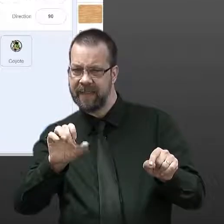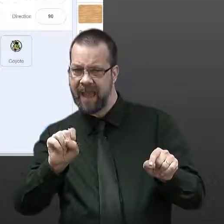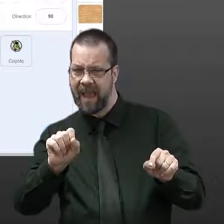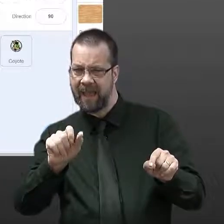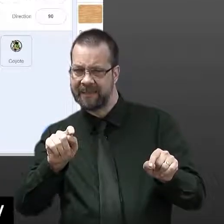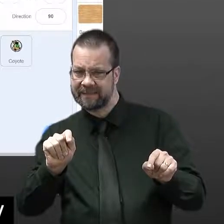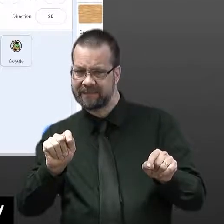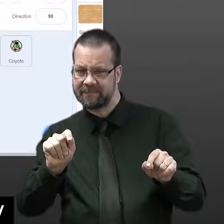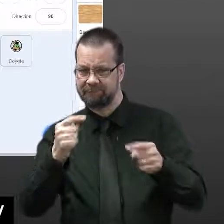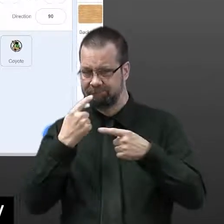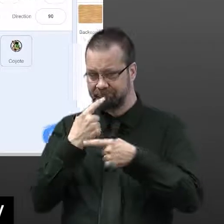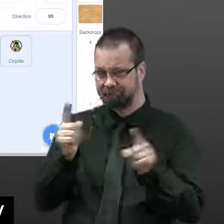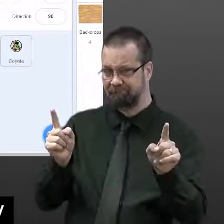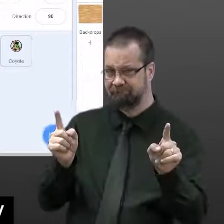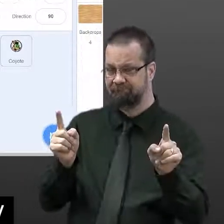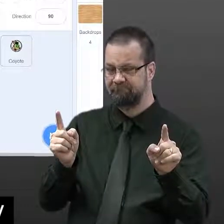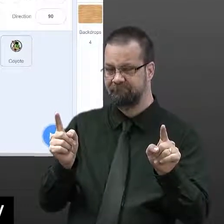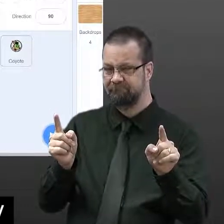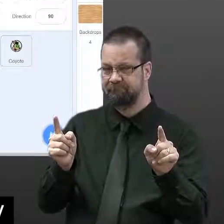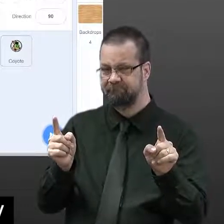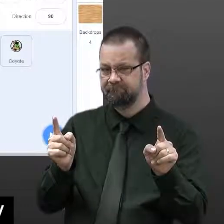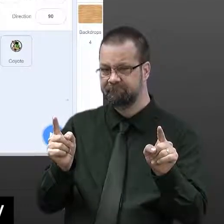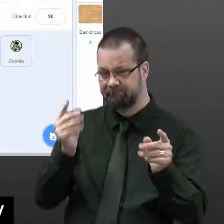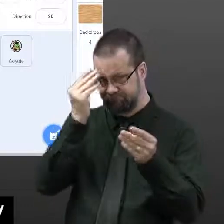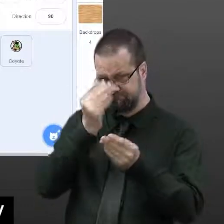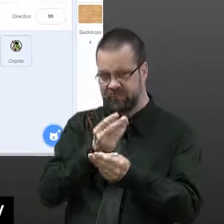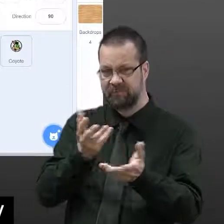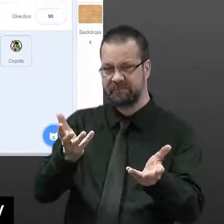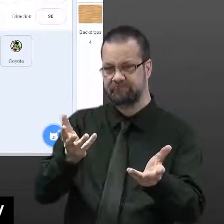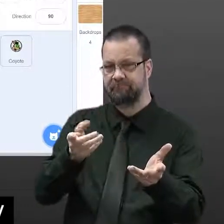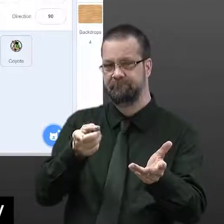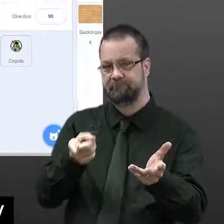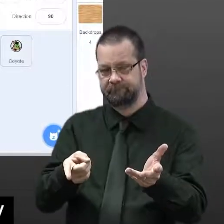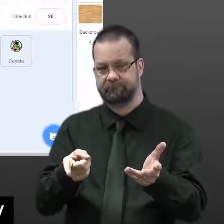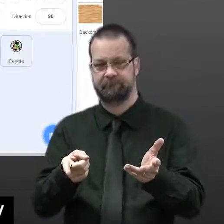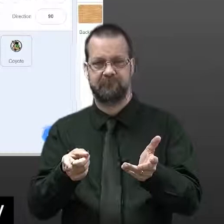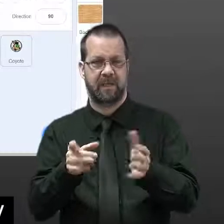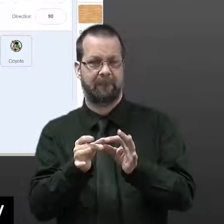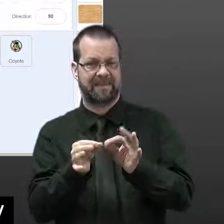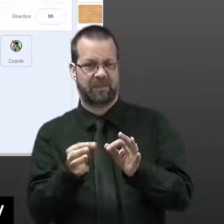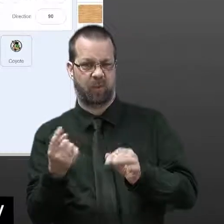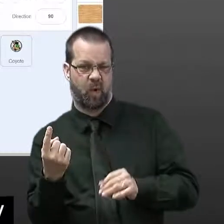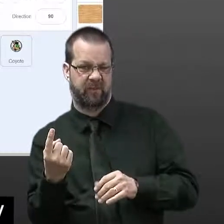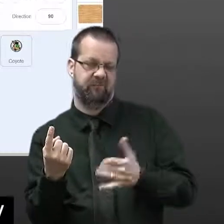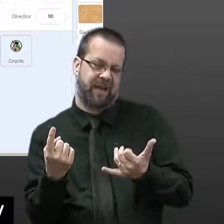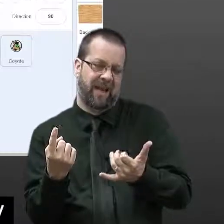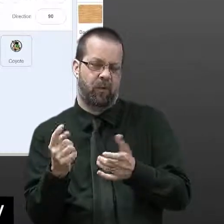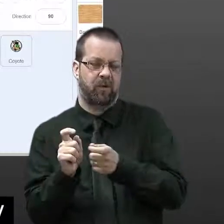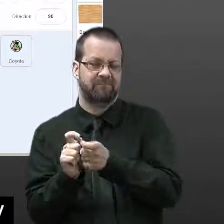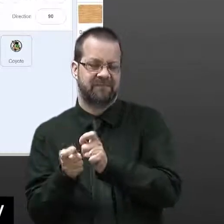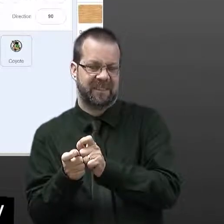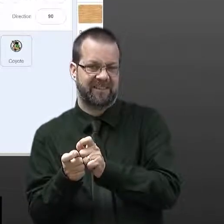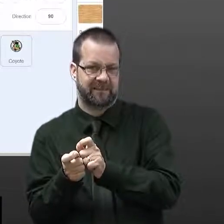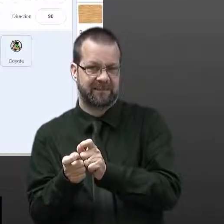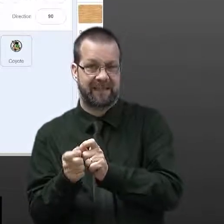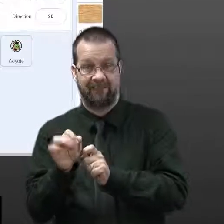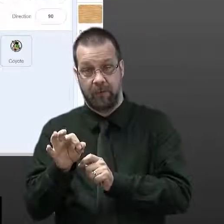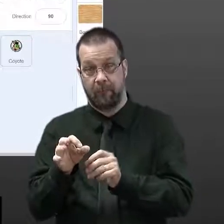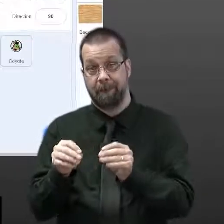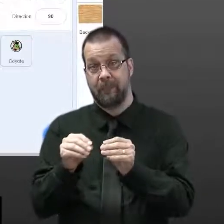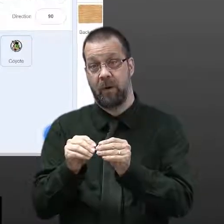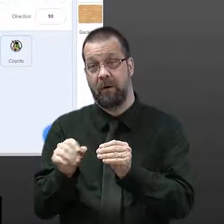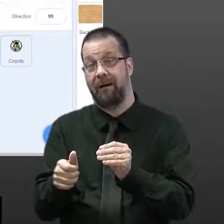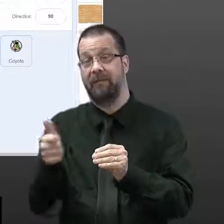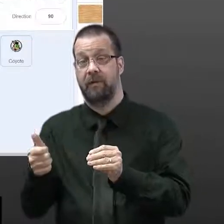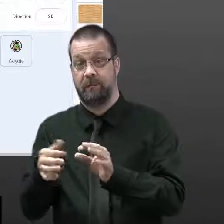1. We're only going to use one message, so it's okay to leave this as message 1 right now. But if you are using